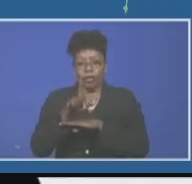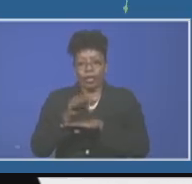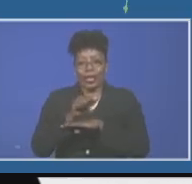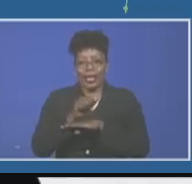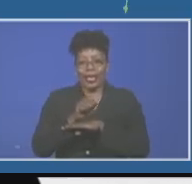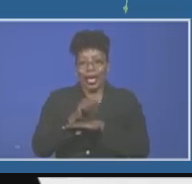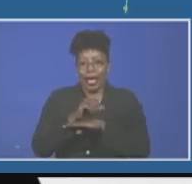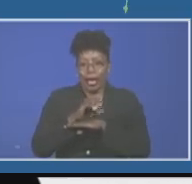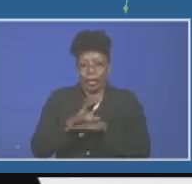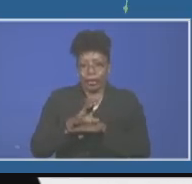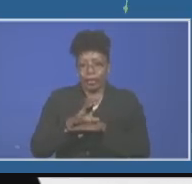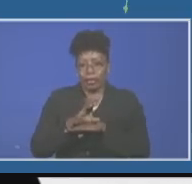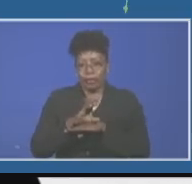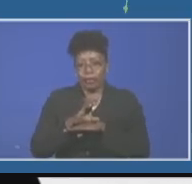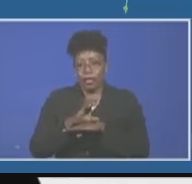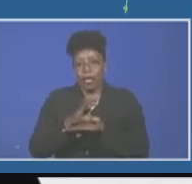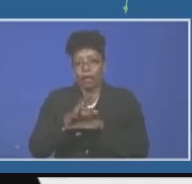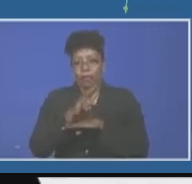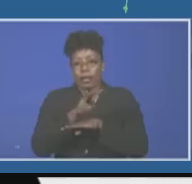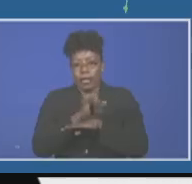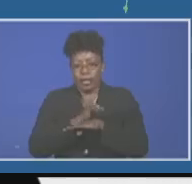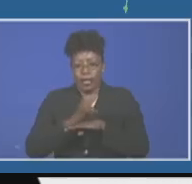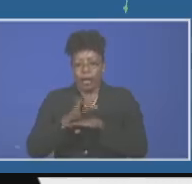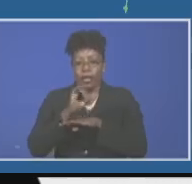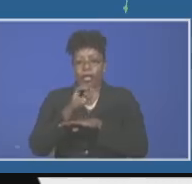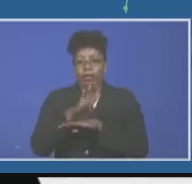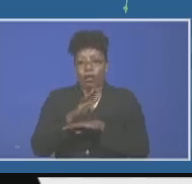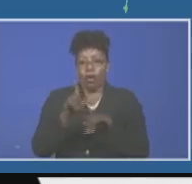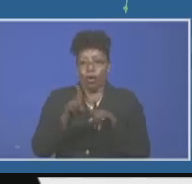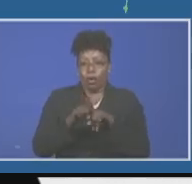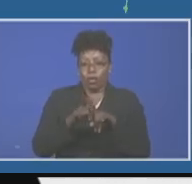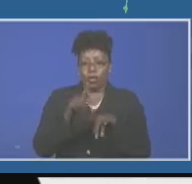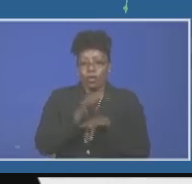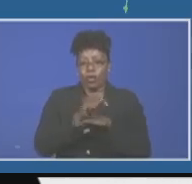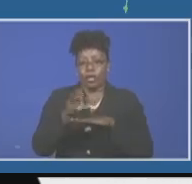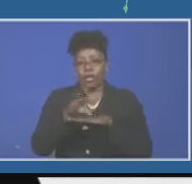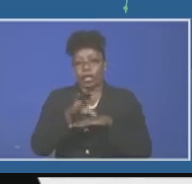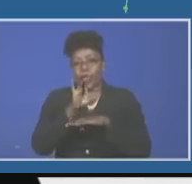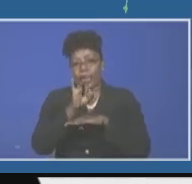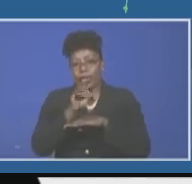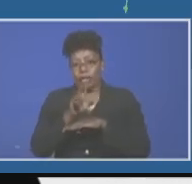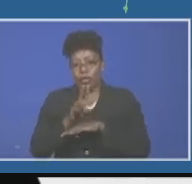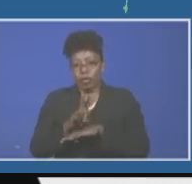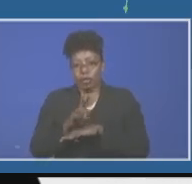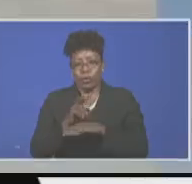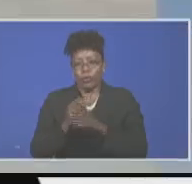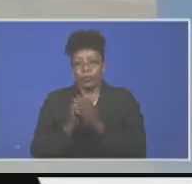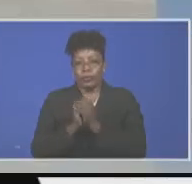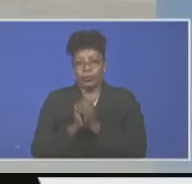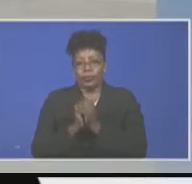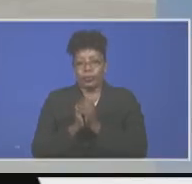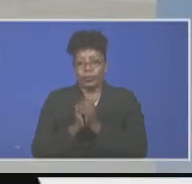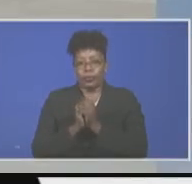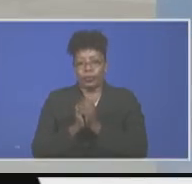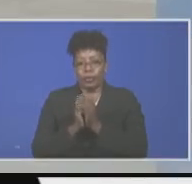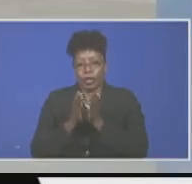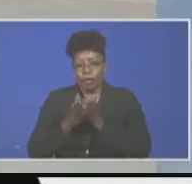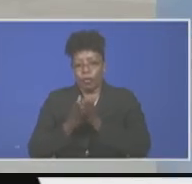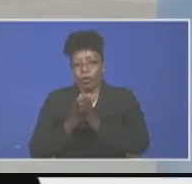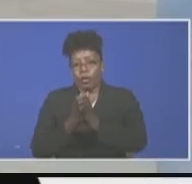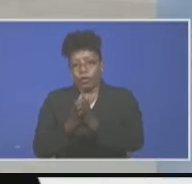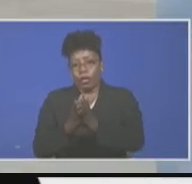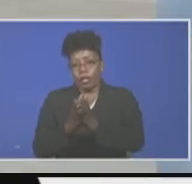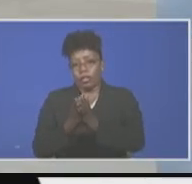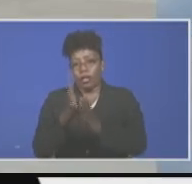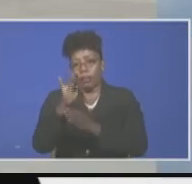Acklands, Ragged Island, 84. Matchetown, Inagua, also 84 degrees. And the Turks and Caicos Islands at 82 degrees. Your boating forecast tonight